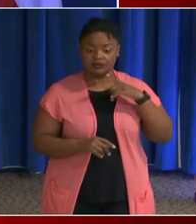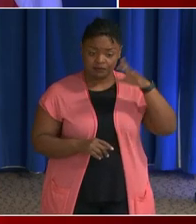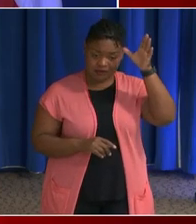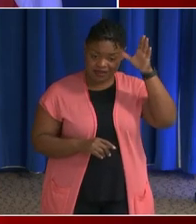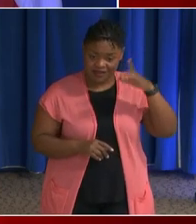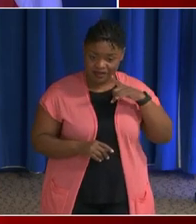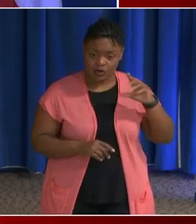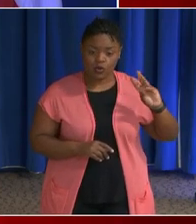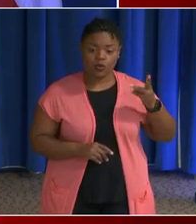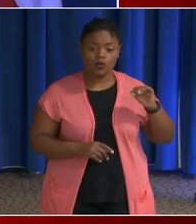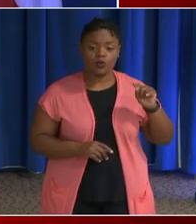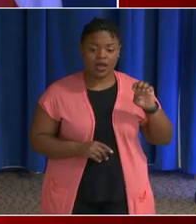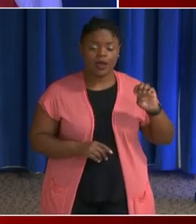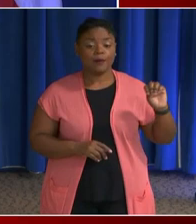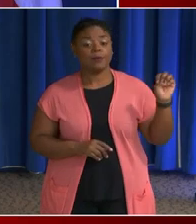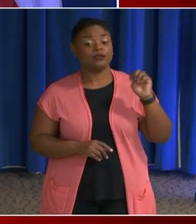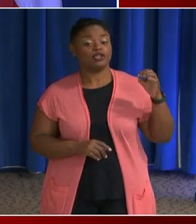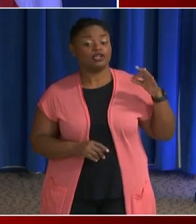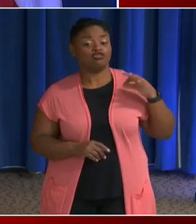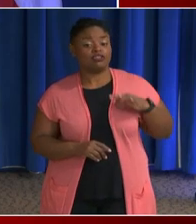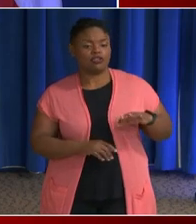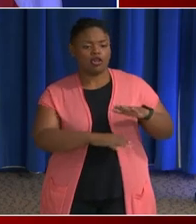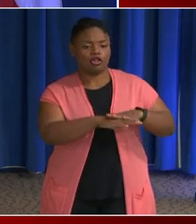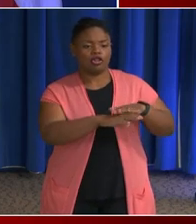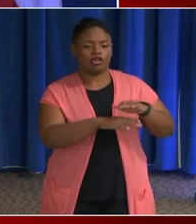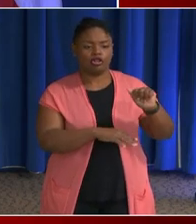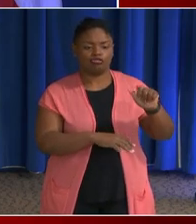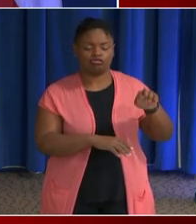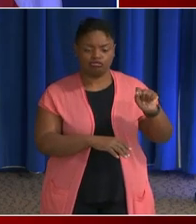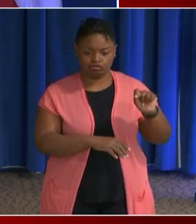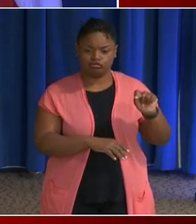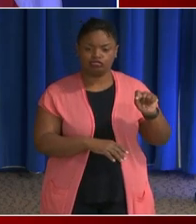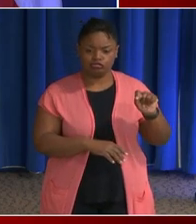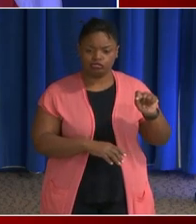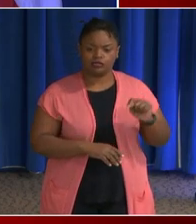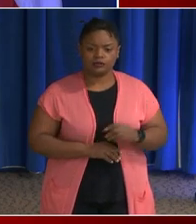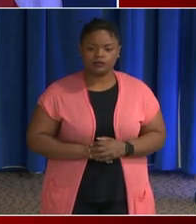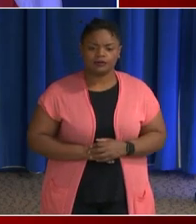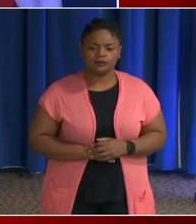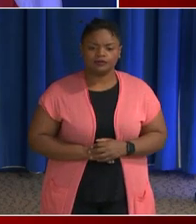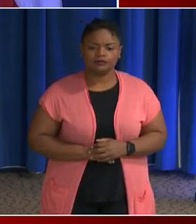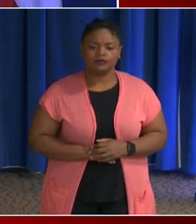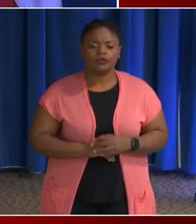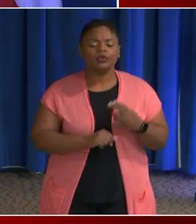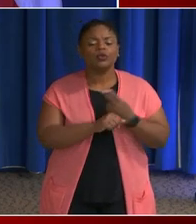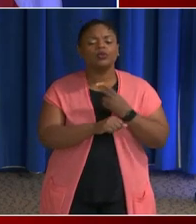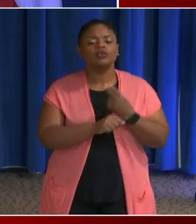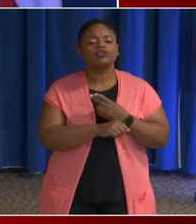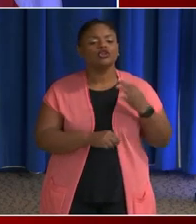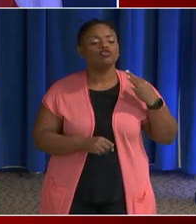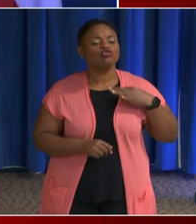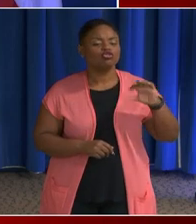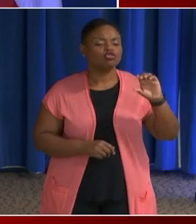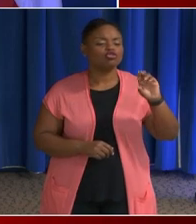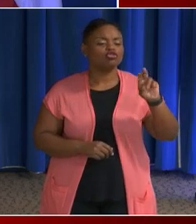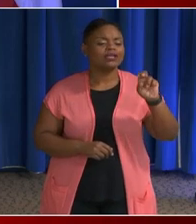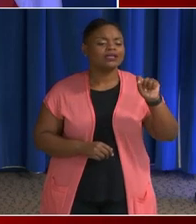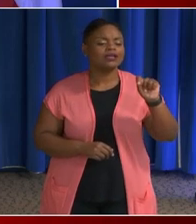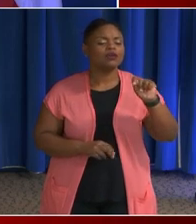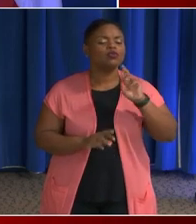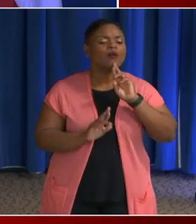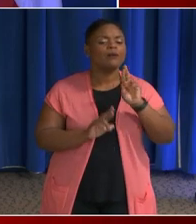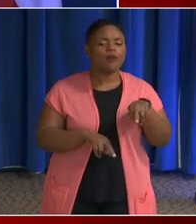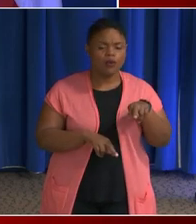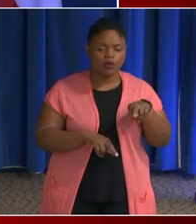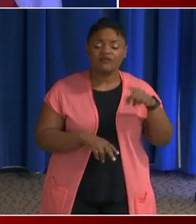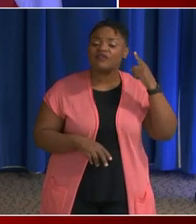Alert, which deals with the use of credit reports for individuals for whom